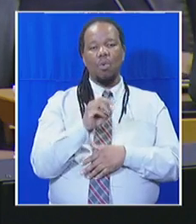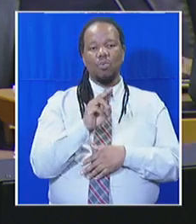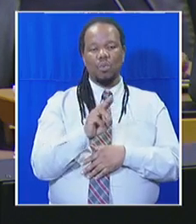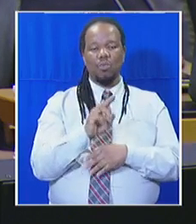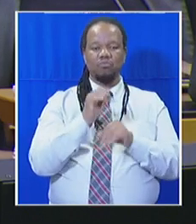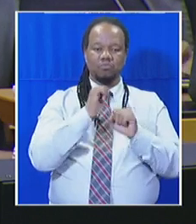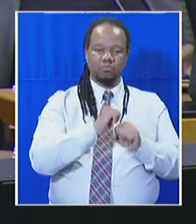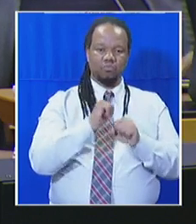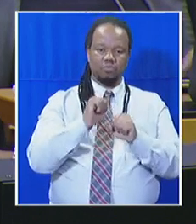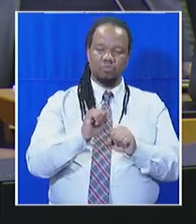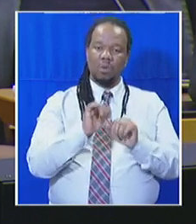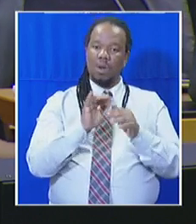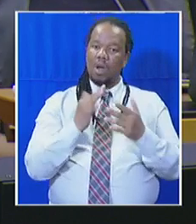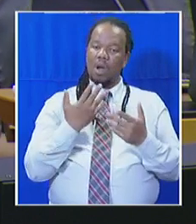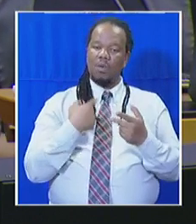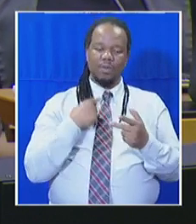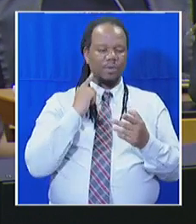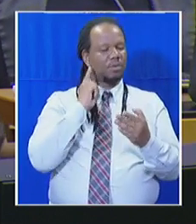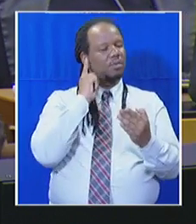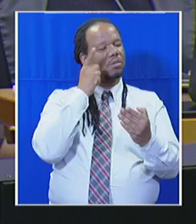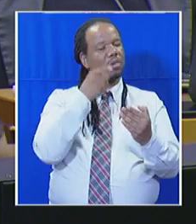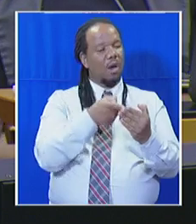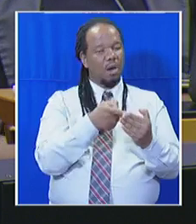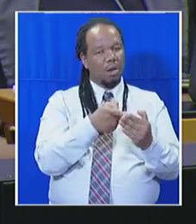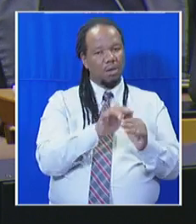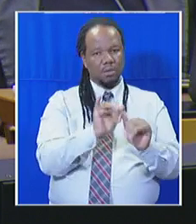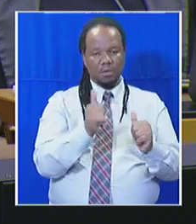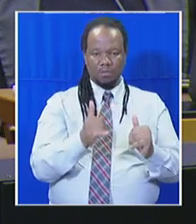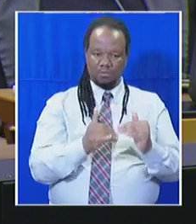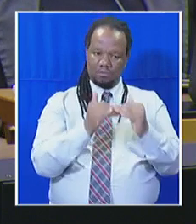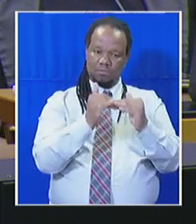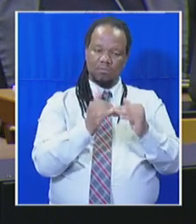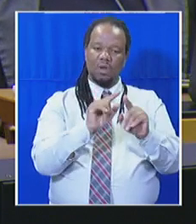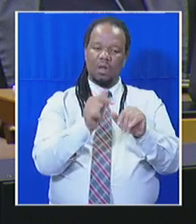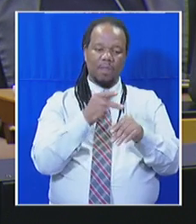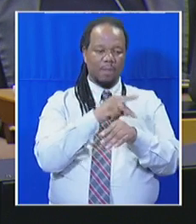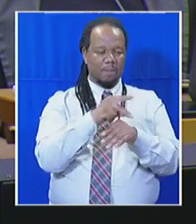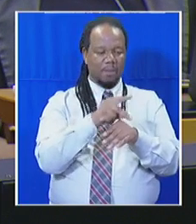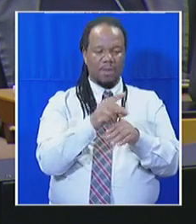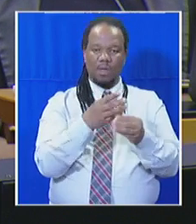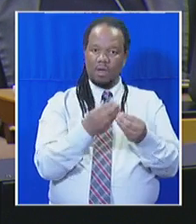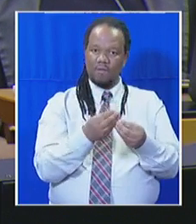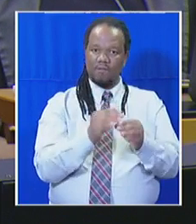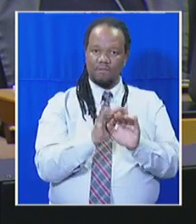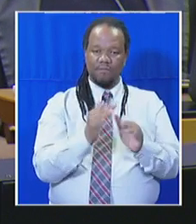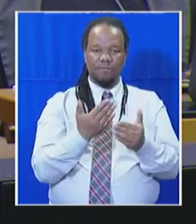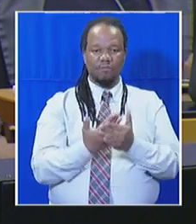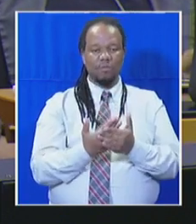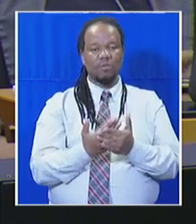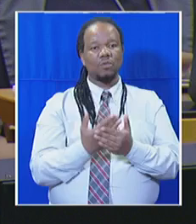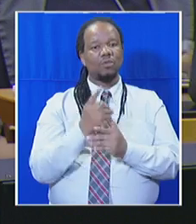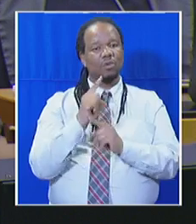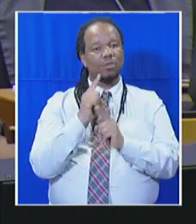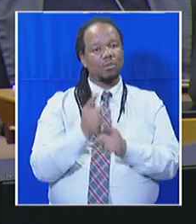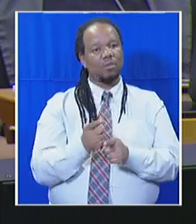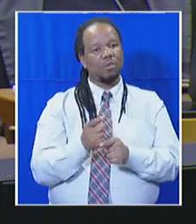contribute to the achievement of targets as set out for the teacher professional development in the action plans and the integrated planning framework for teacher development. Through